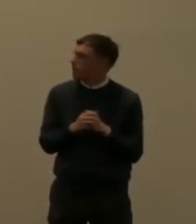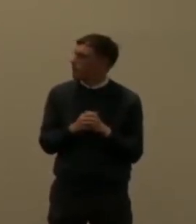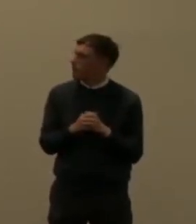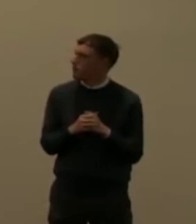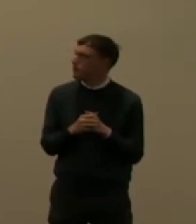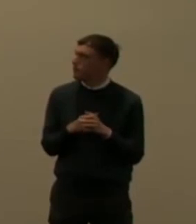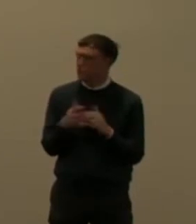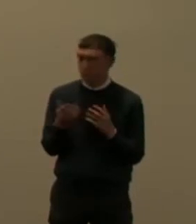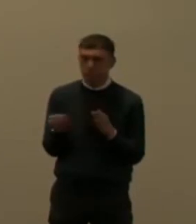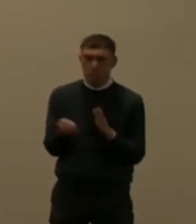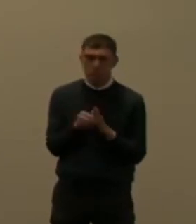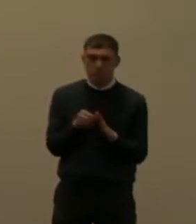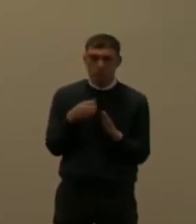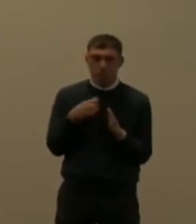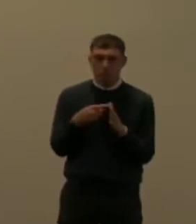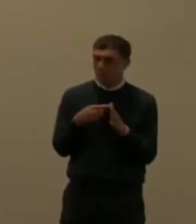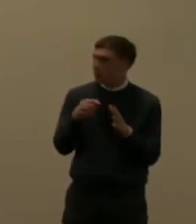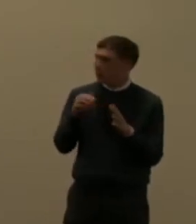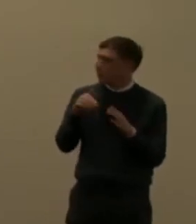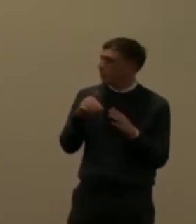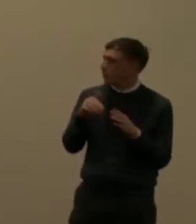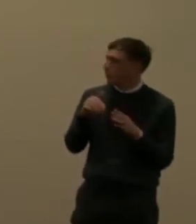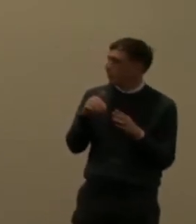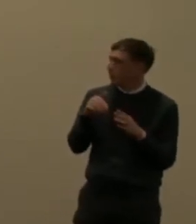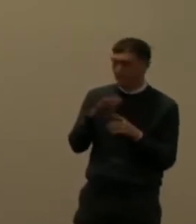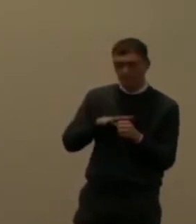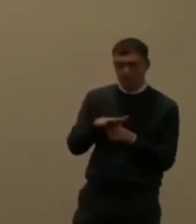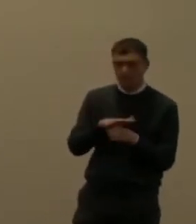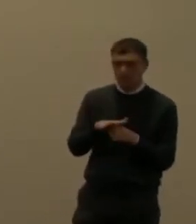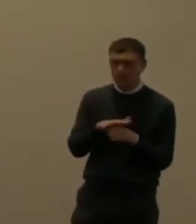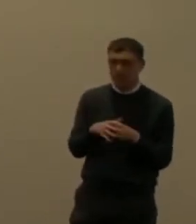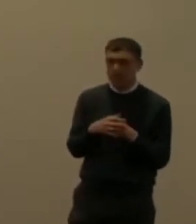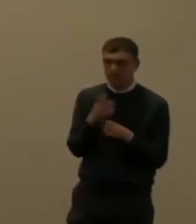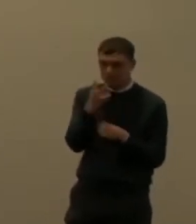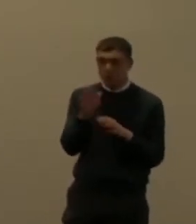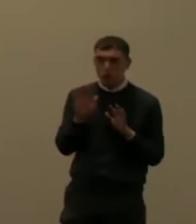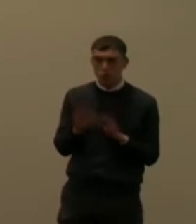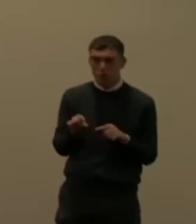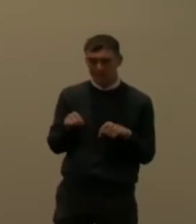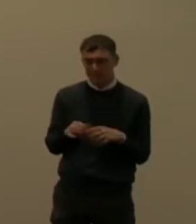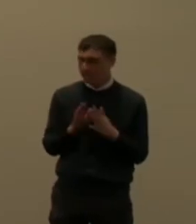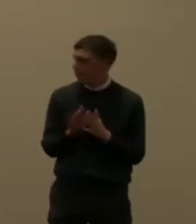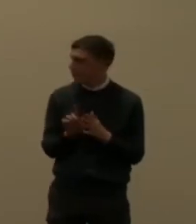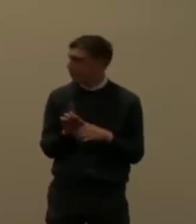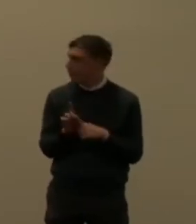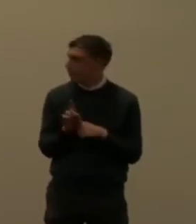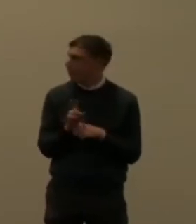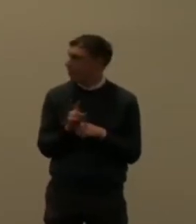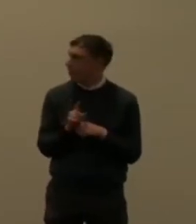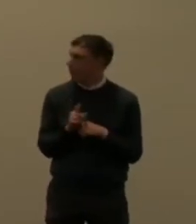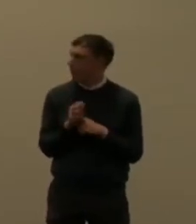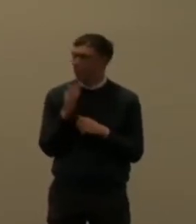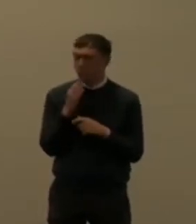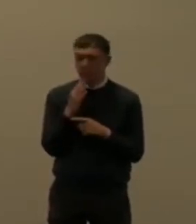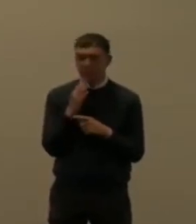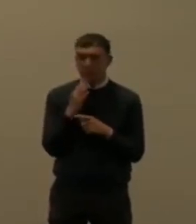production environment. And I could stop here. But if I stop here, basically, when I